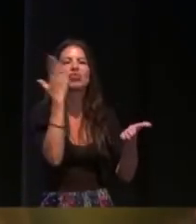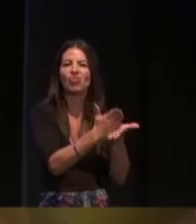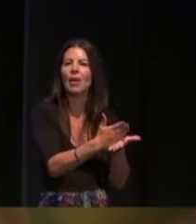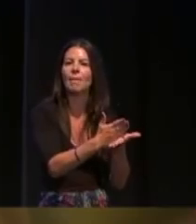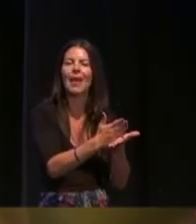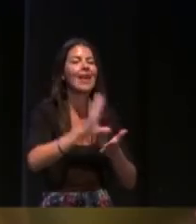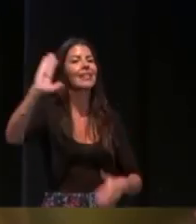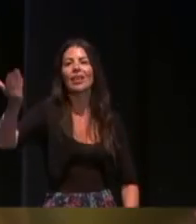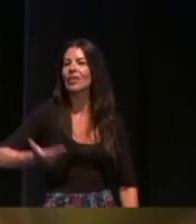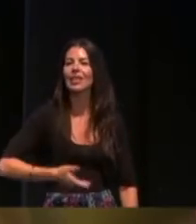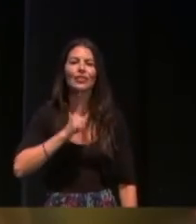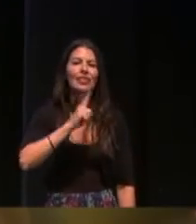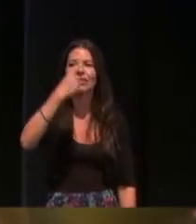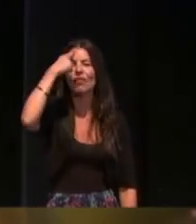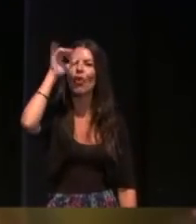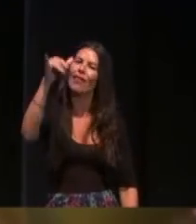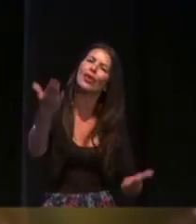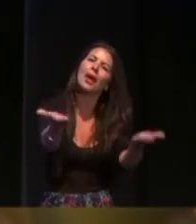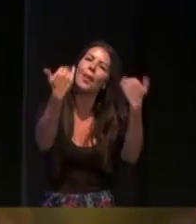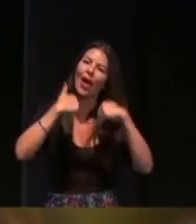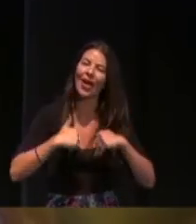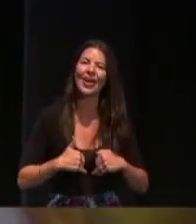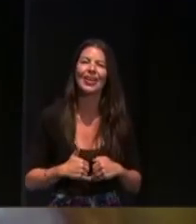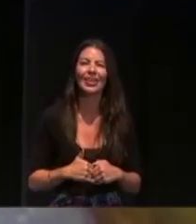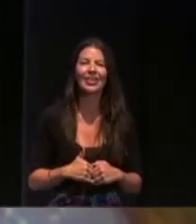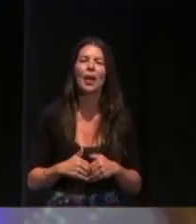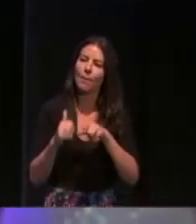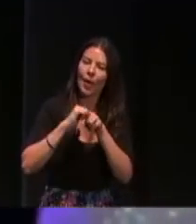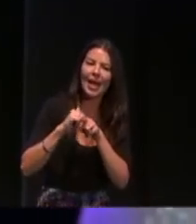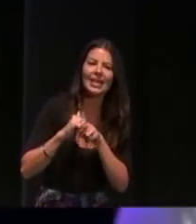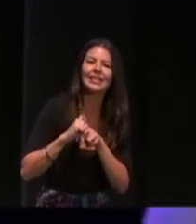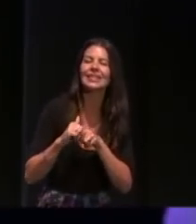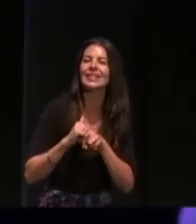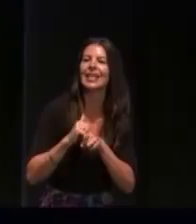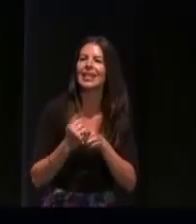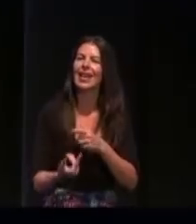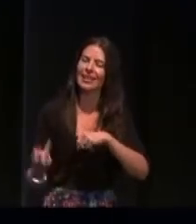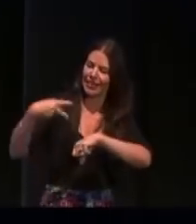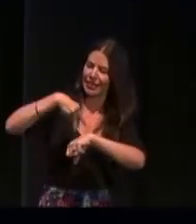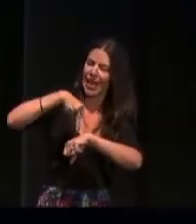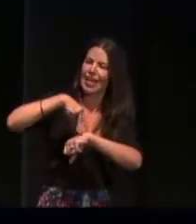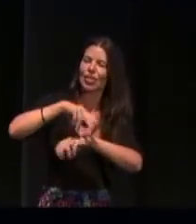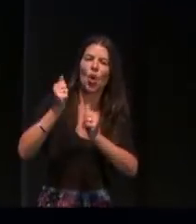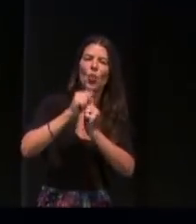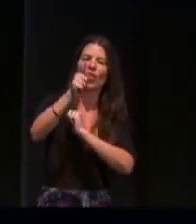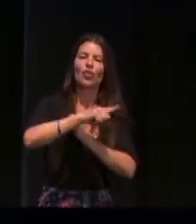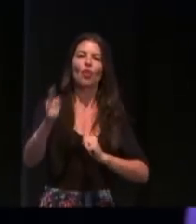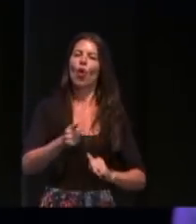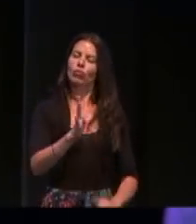The invitation is forever. Come on in. Practice. Stand tall in your